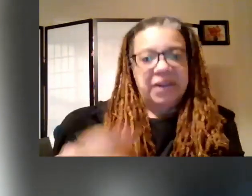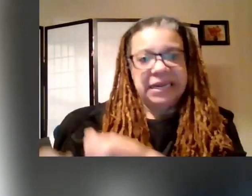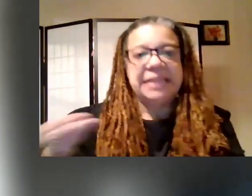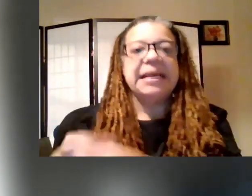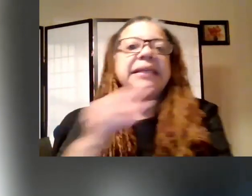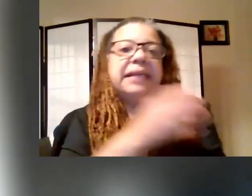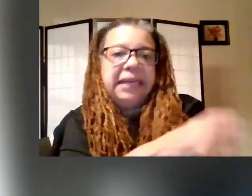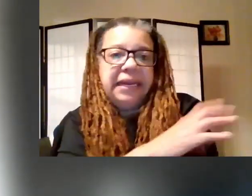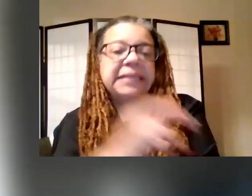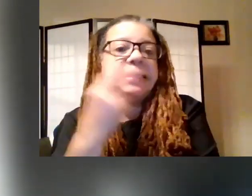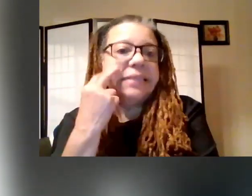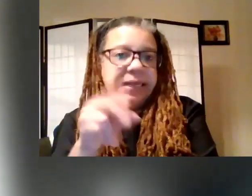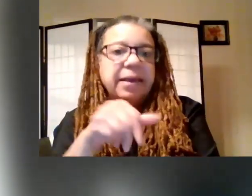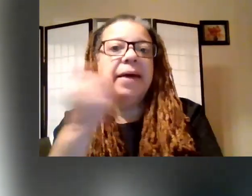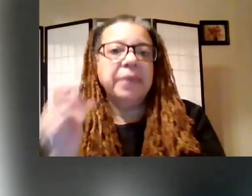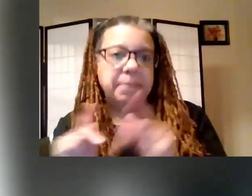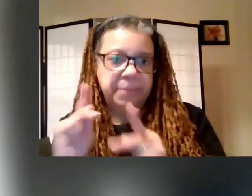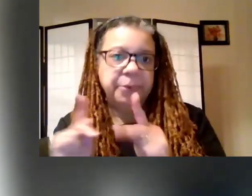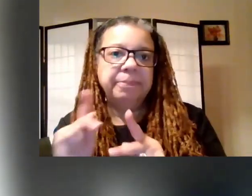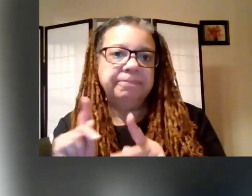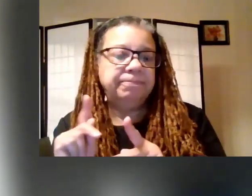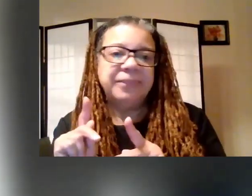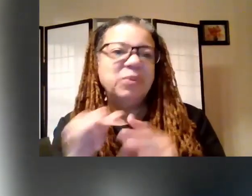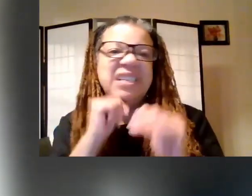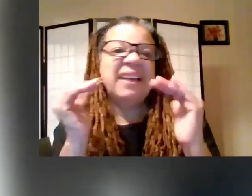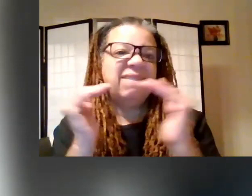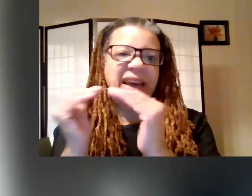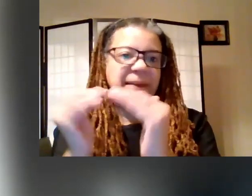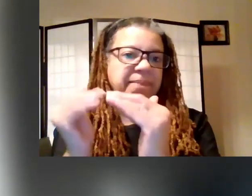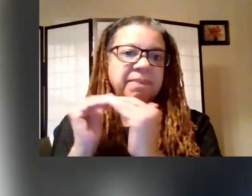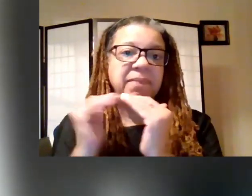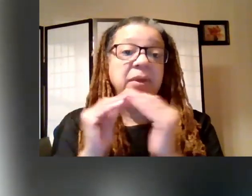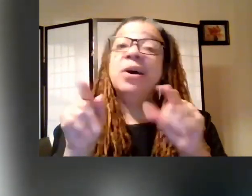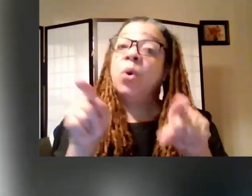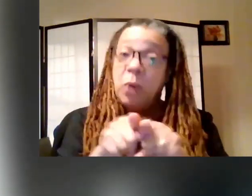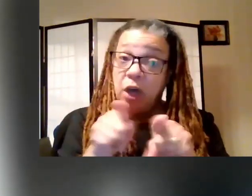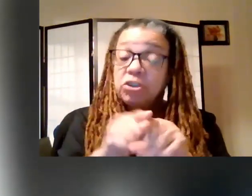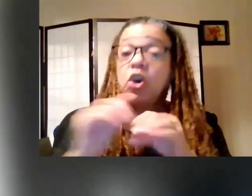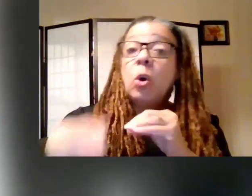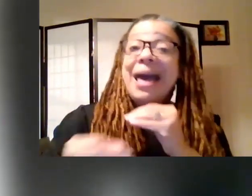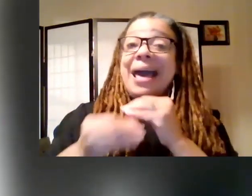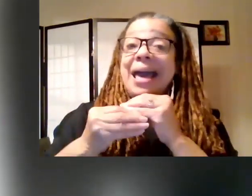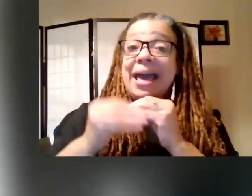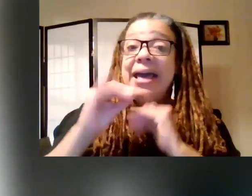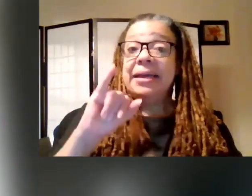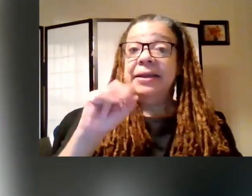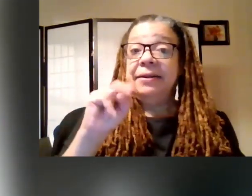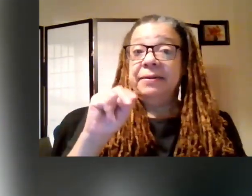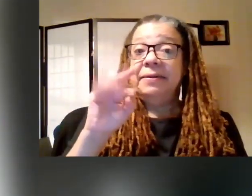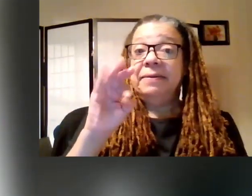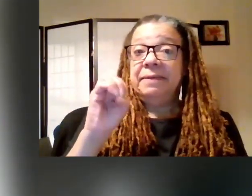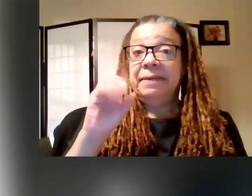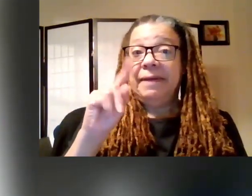folks, other folks. We also have infection reporting that we're going to add and consolidate, so it'll be easier